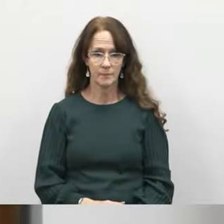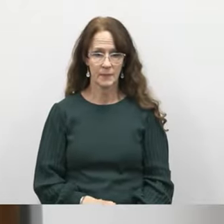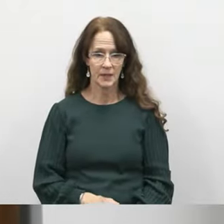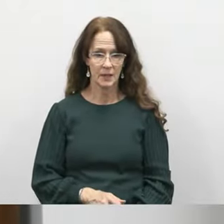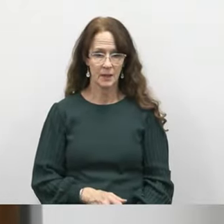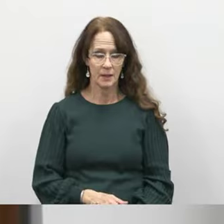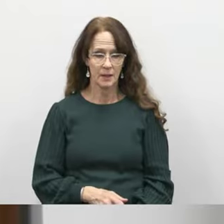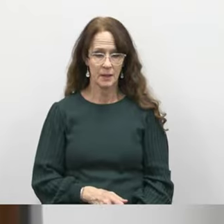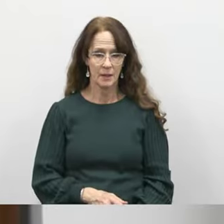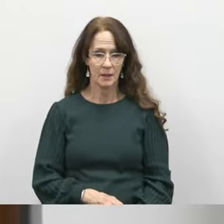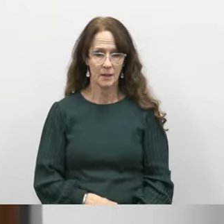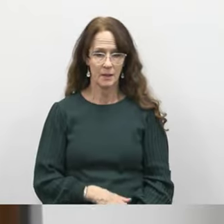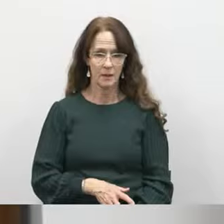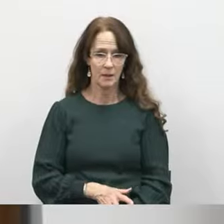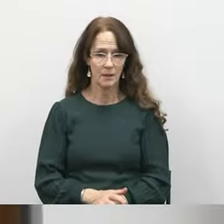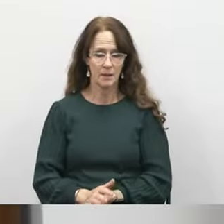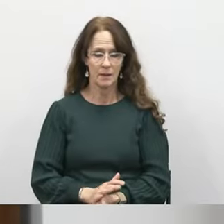Yes.